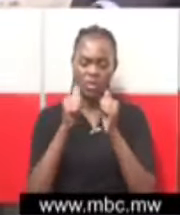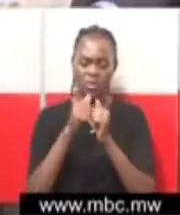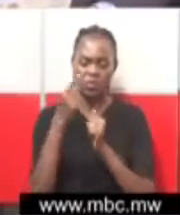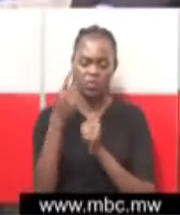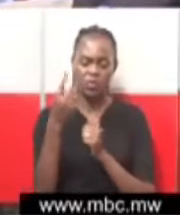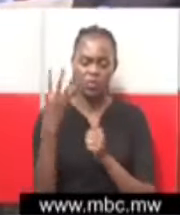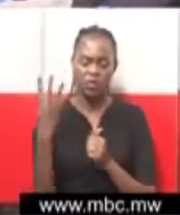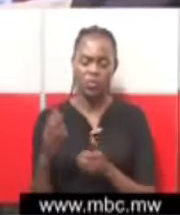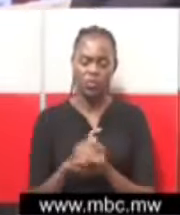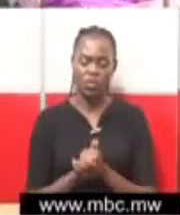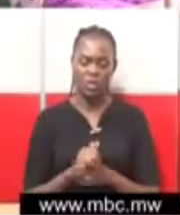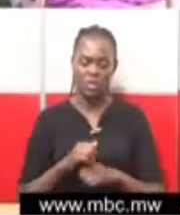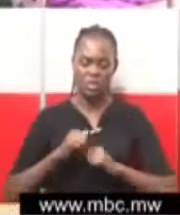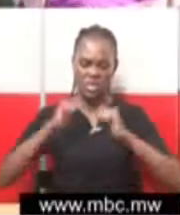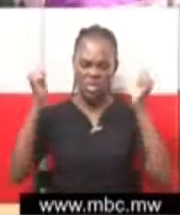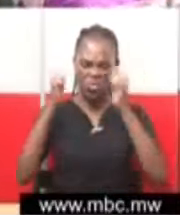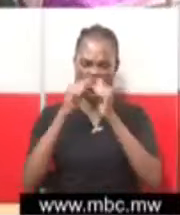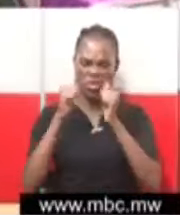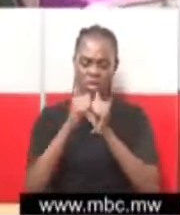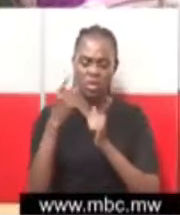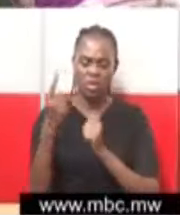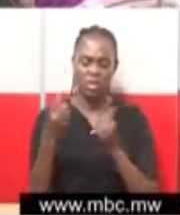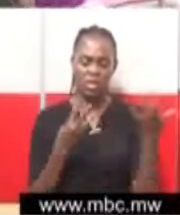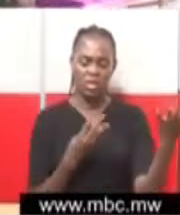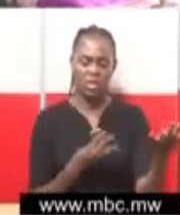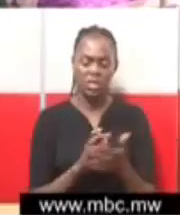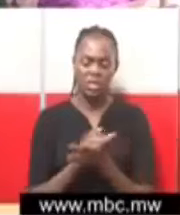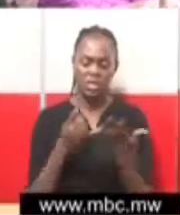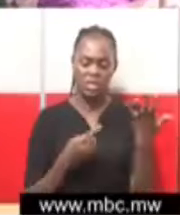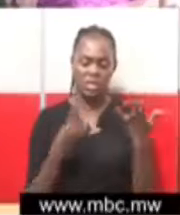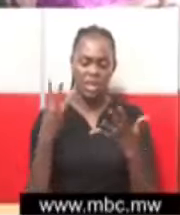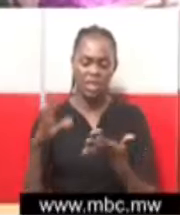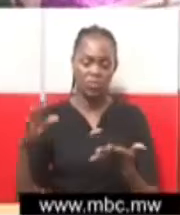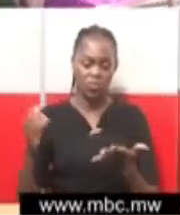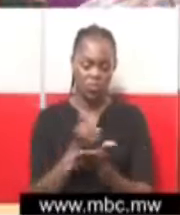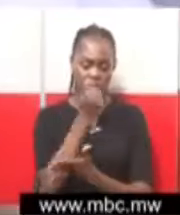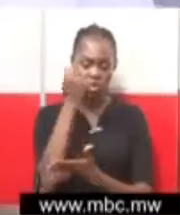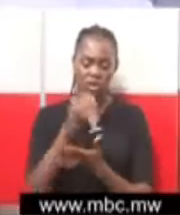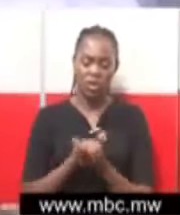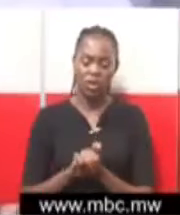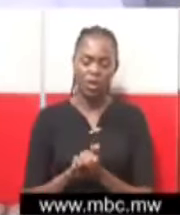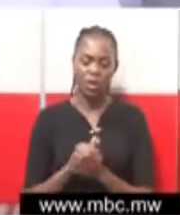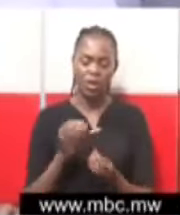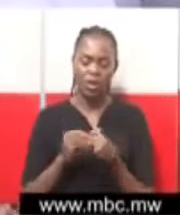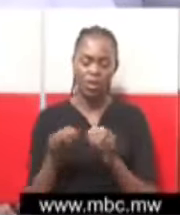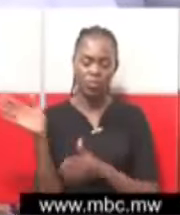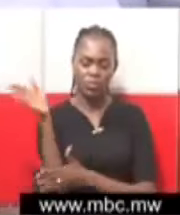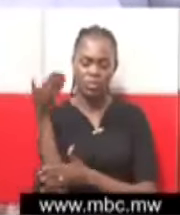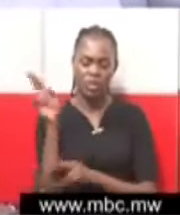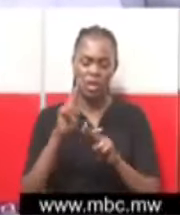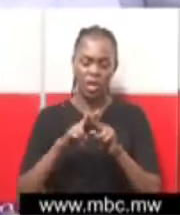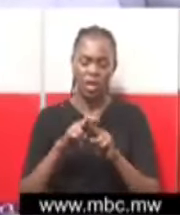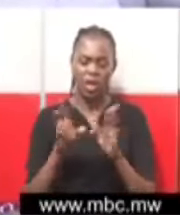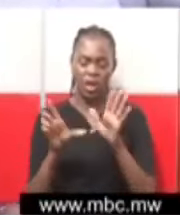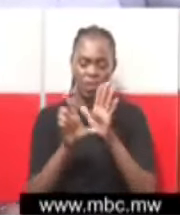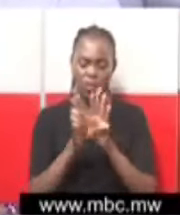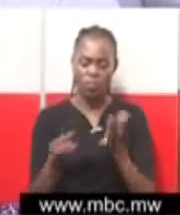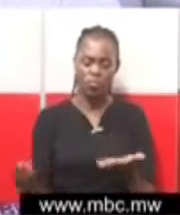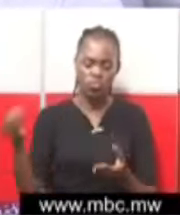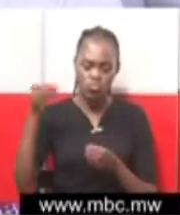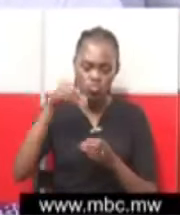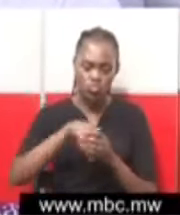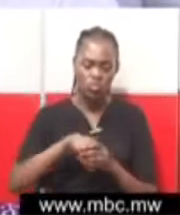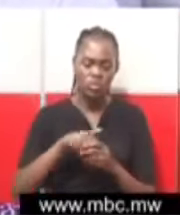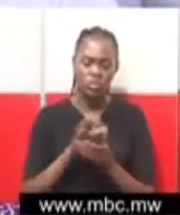by 2019, local government elections, only 63 women won. This prompted the ministry to come up with a policy that can increase representation